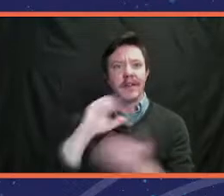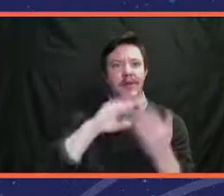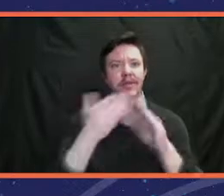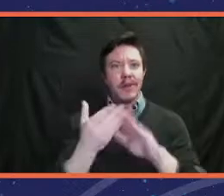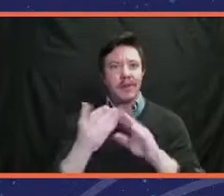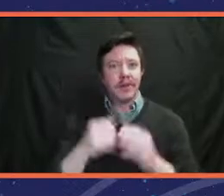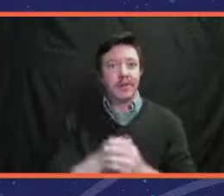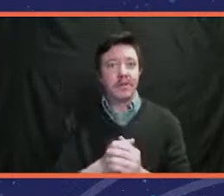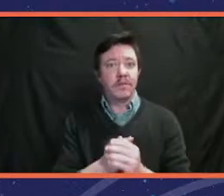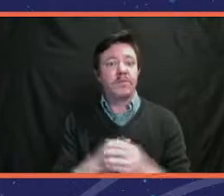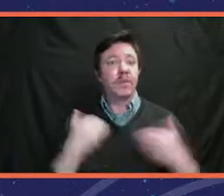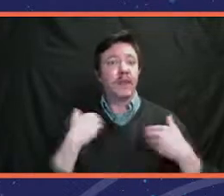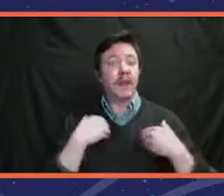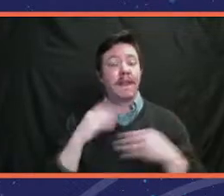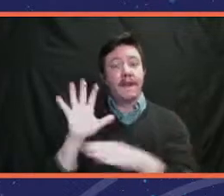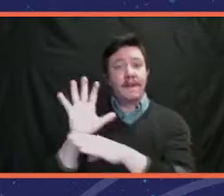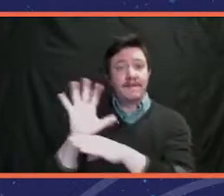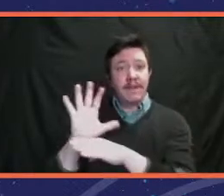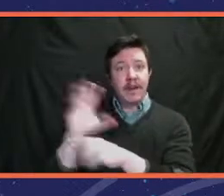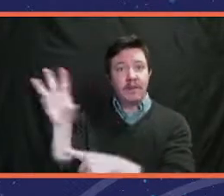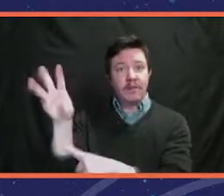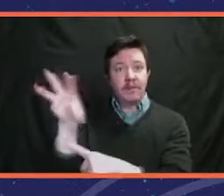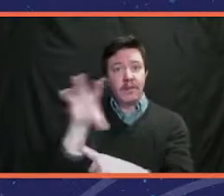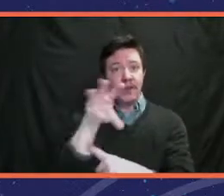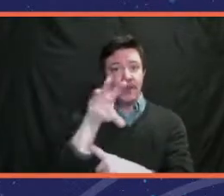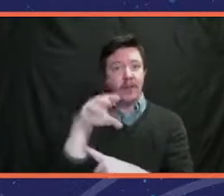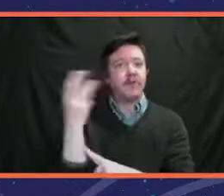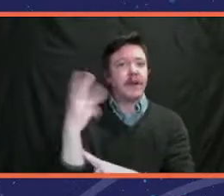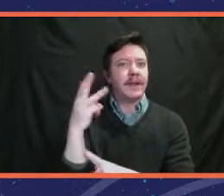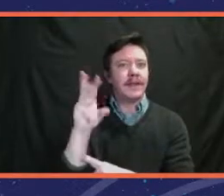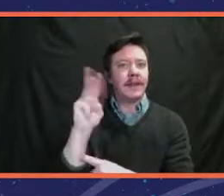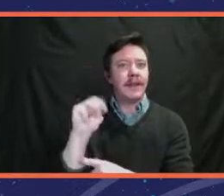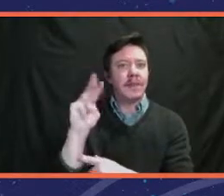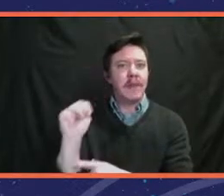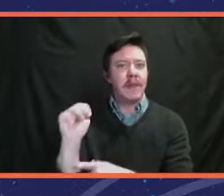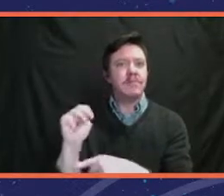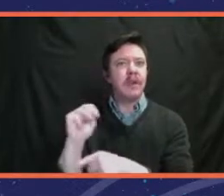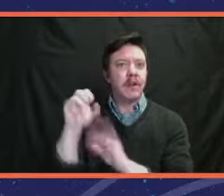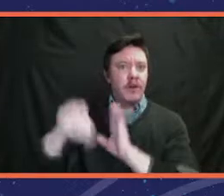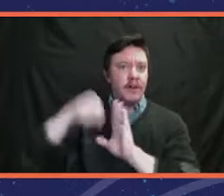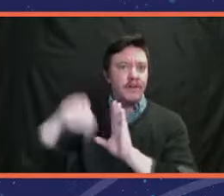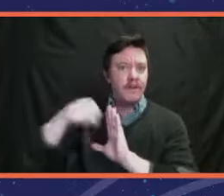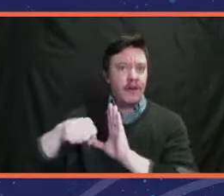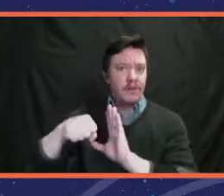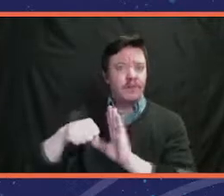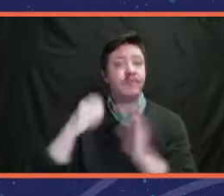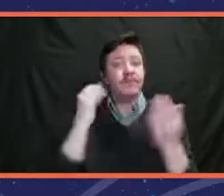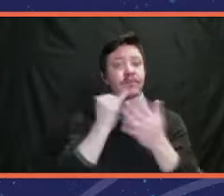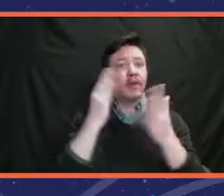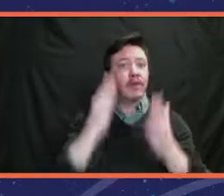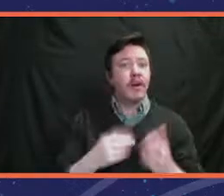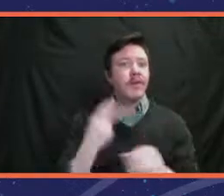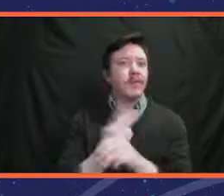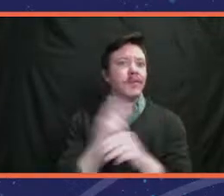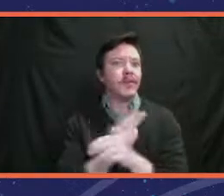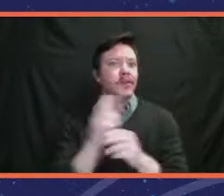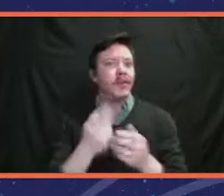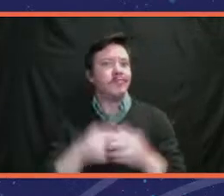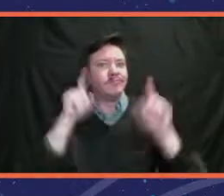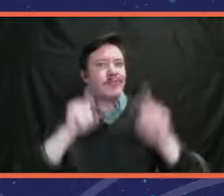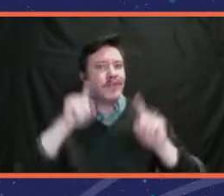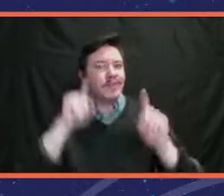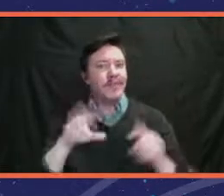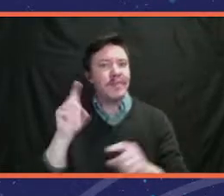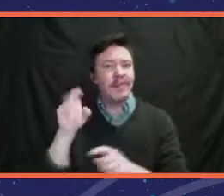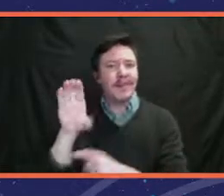video shot on 16 millimeter film of the artist akin to experimental documentary footage. Please help me